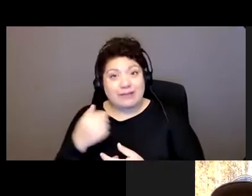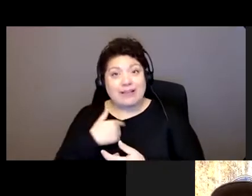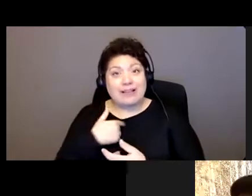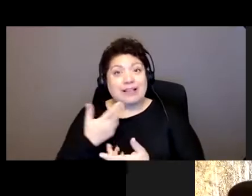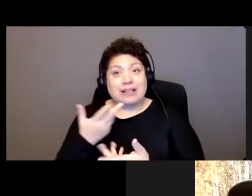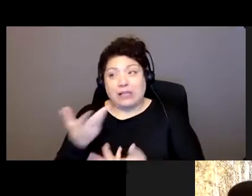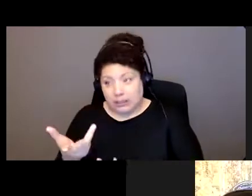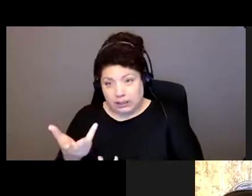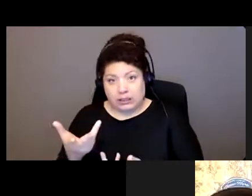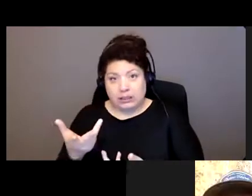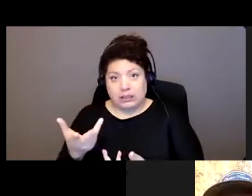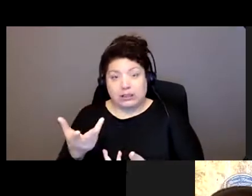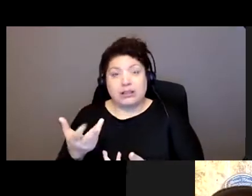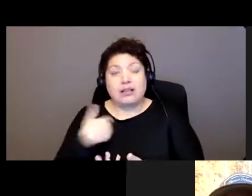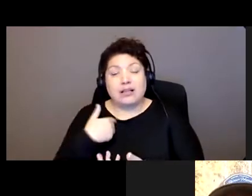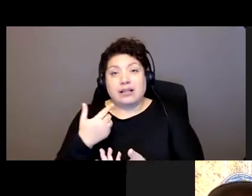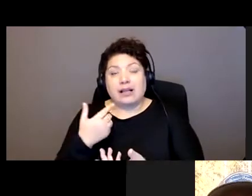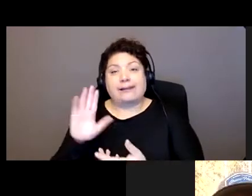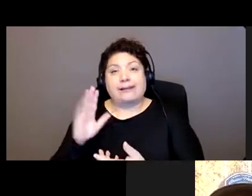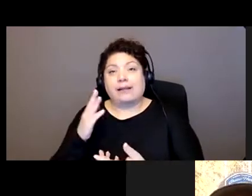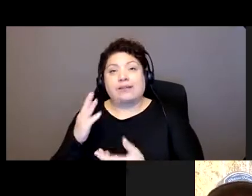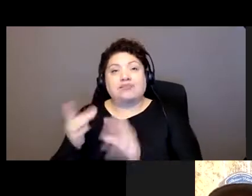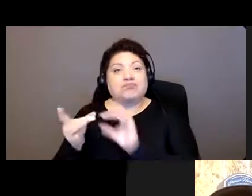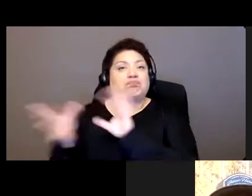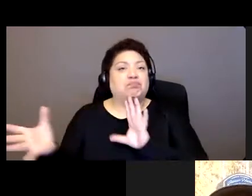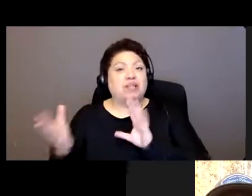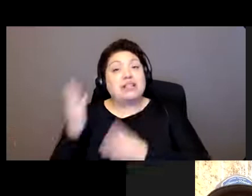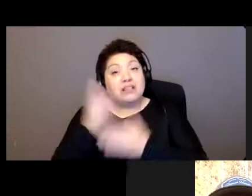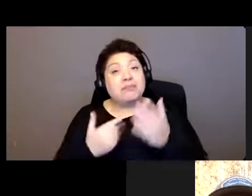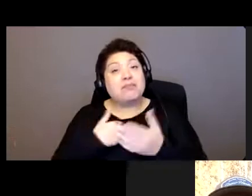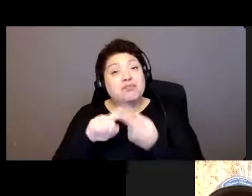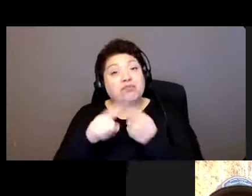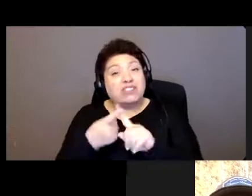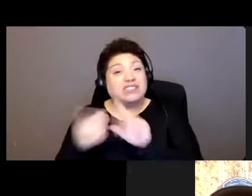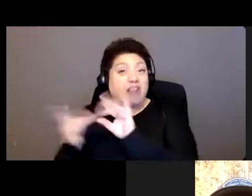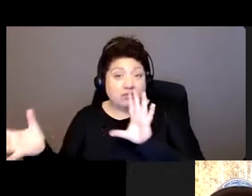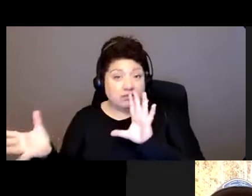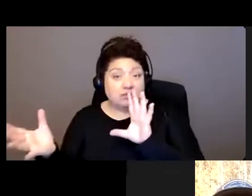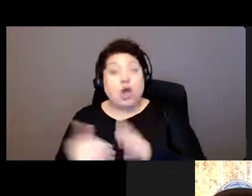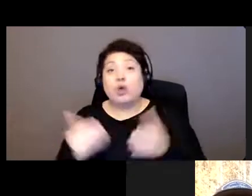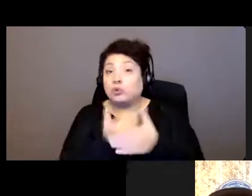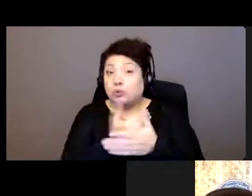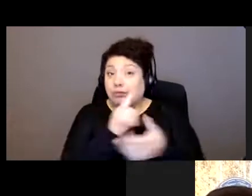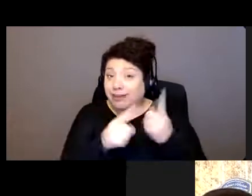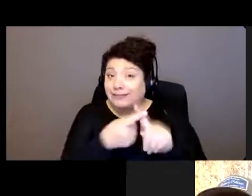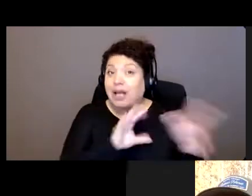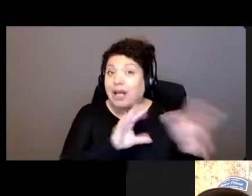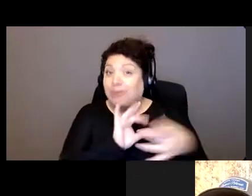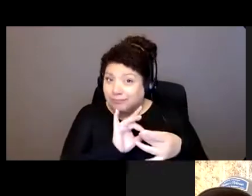say." So I mean, I've lost people, I've gained people. I've